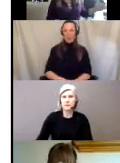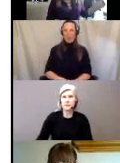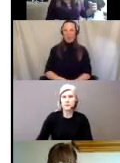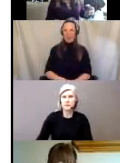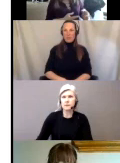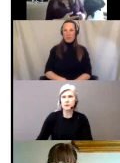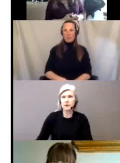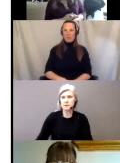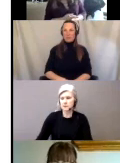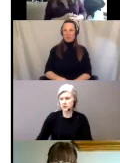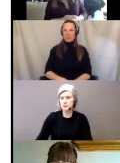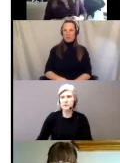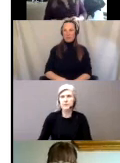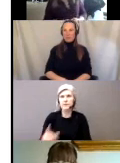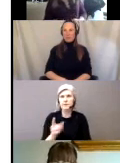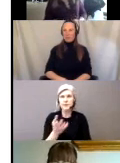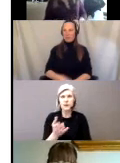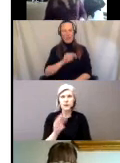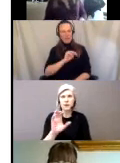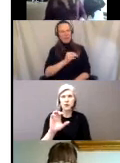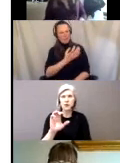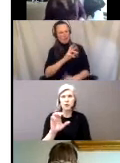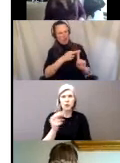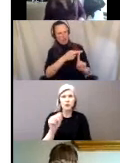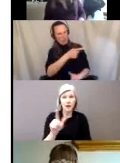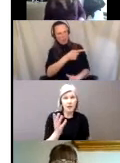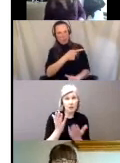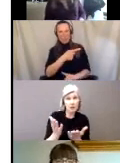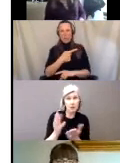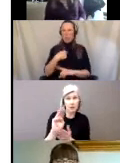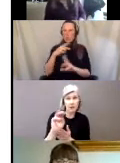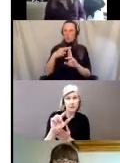Megan, would you like to take that one? I feel like you'd be better placed to answer that.